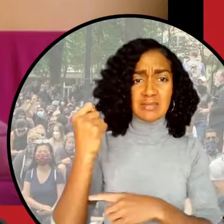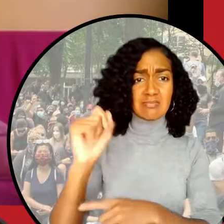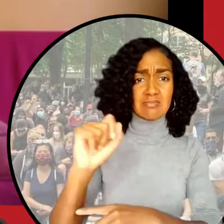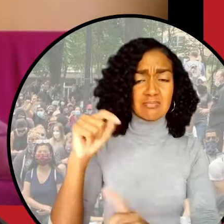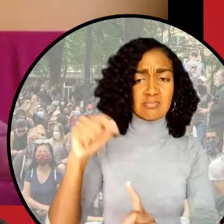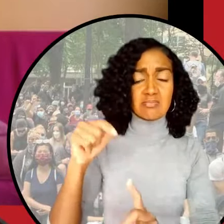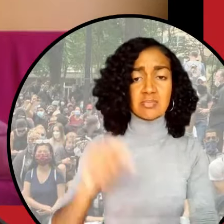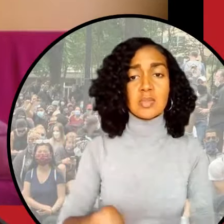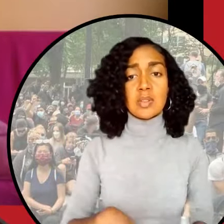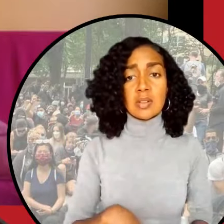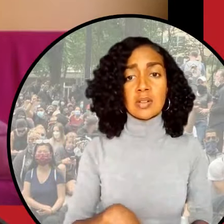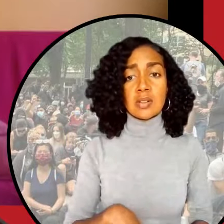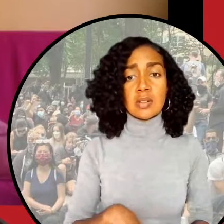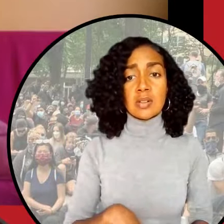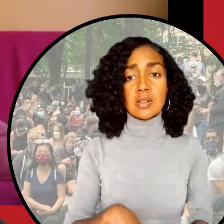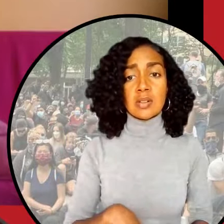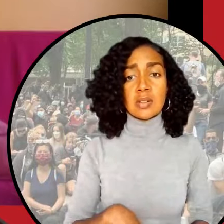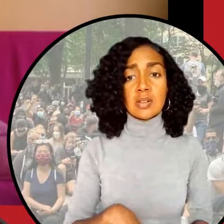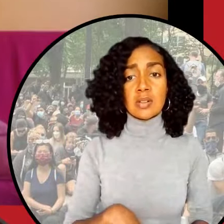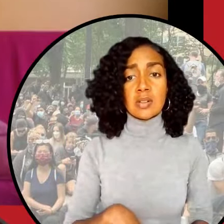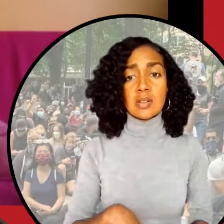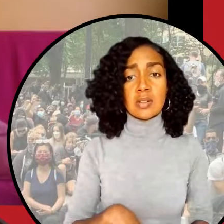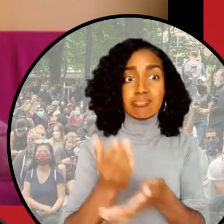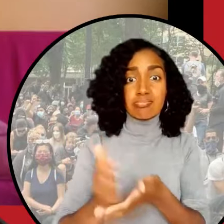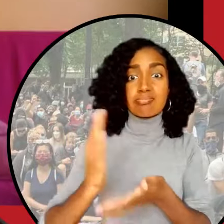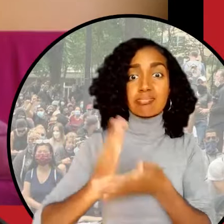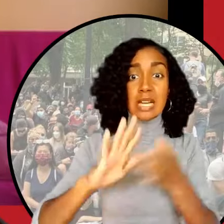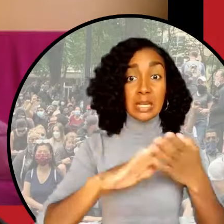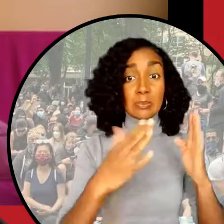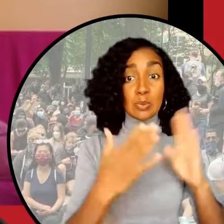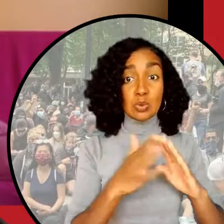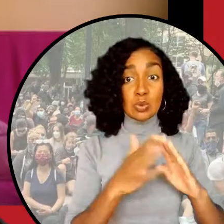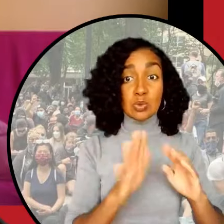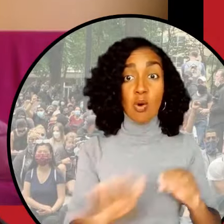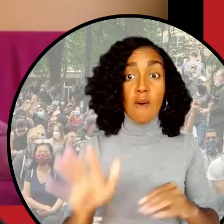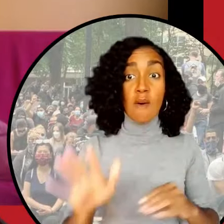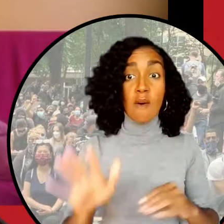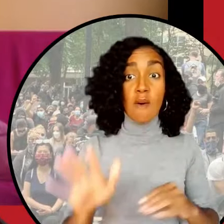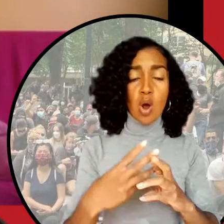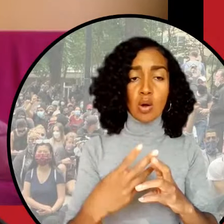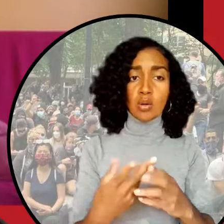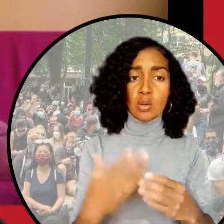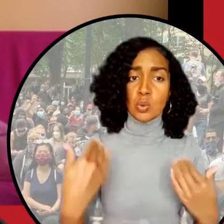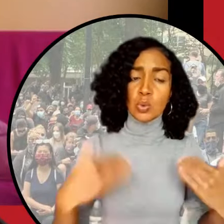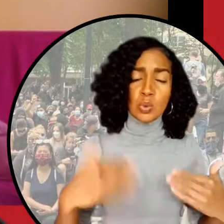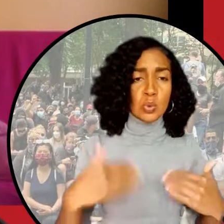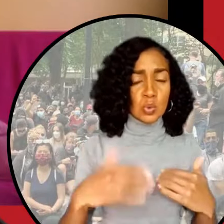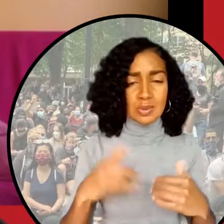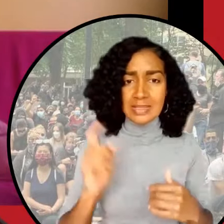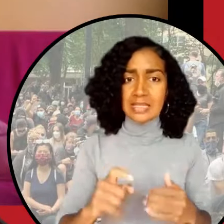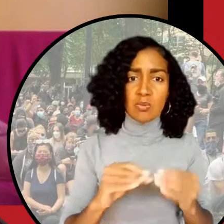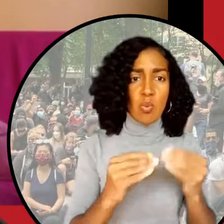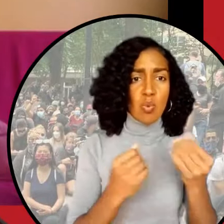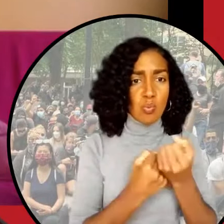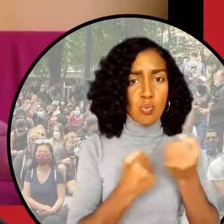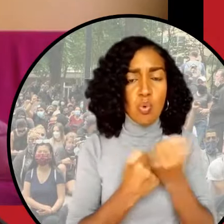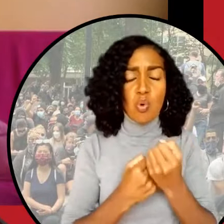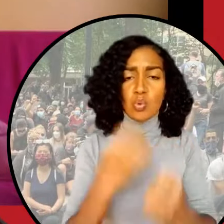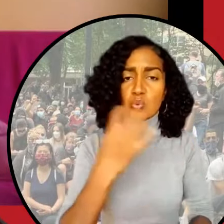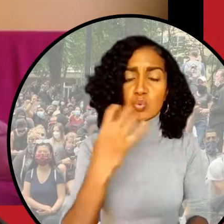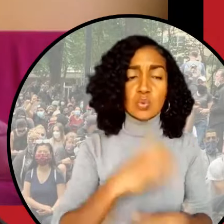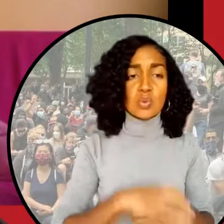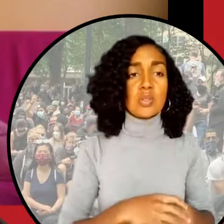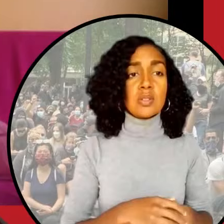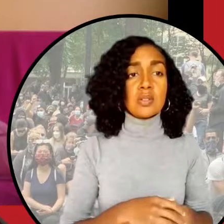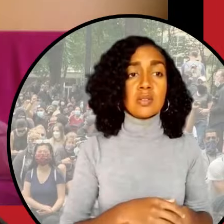and oppressed communities are increasingly precarious and need support. Over the last few years, many